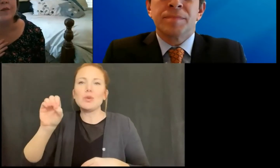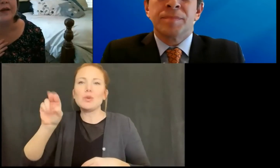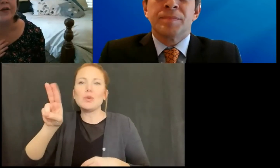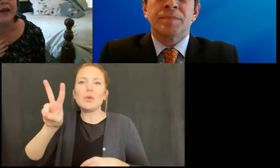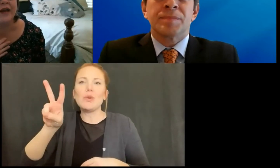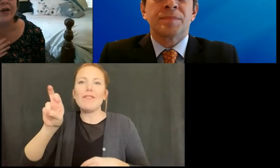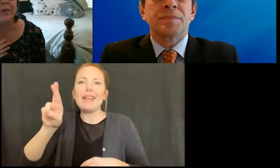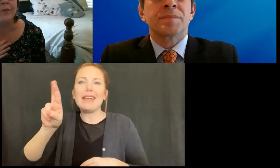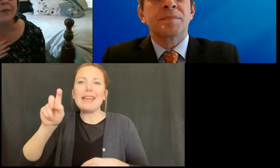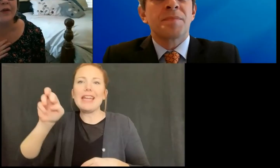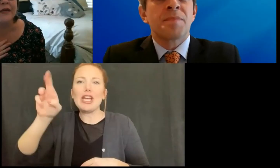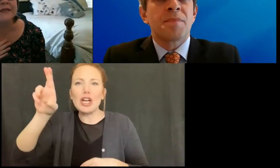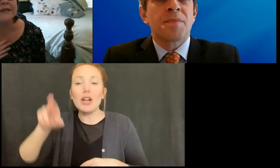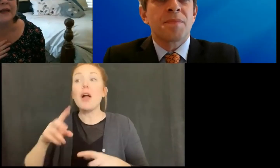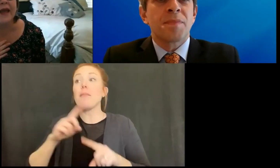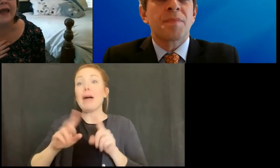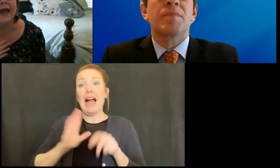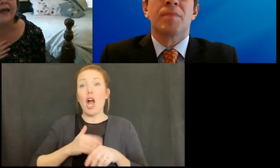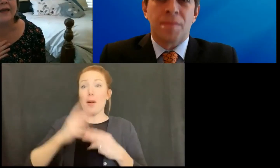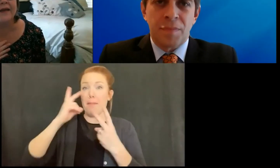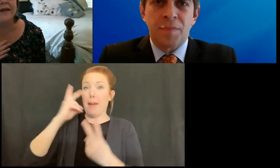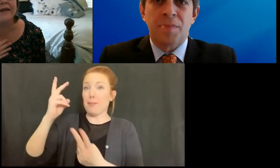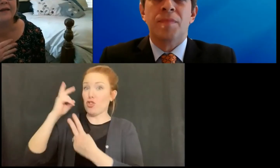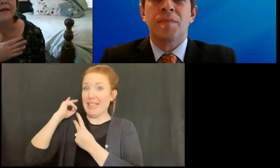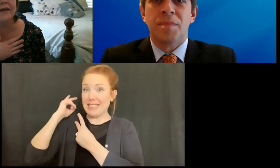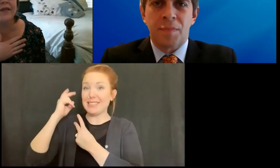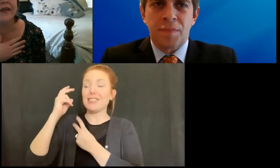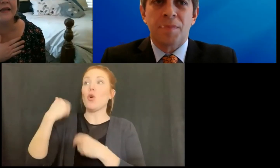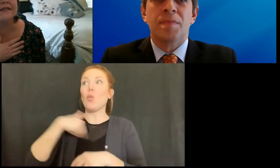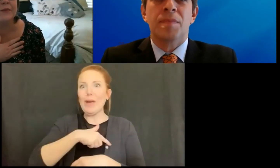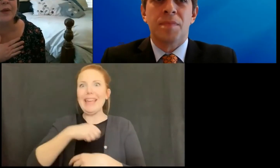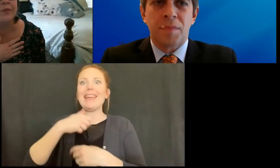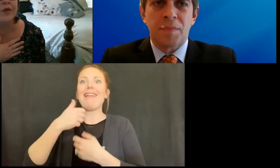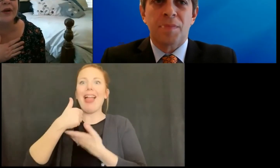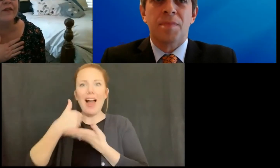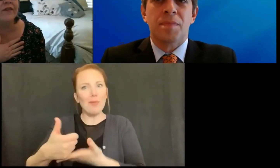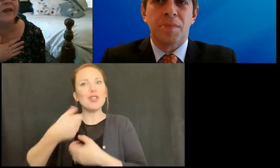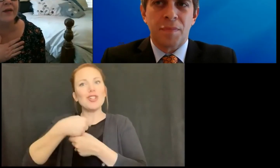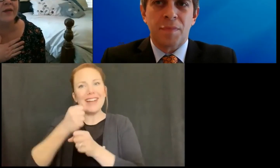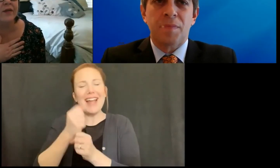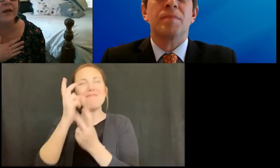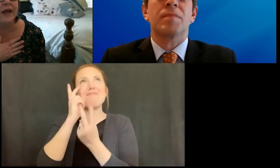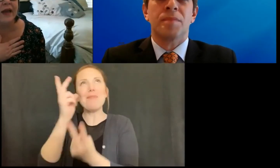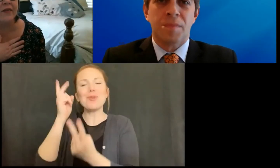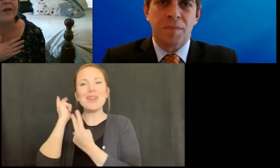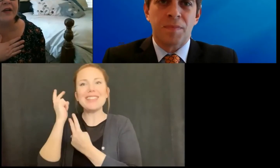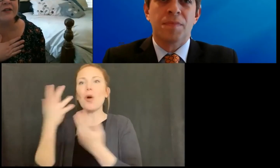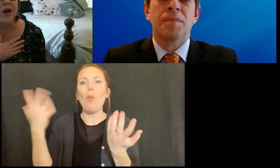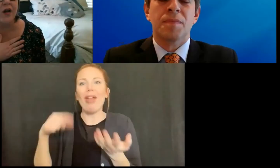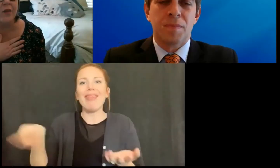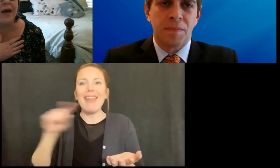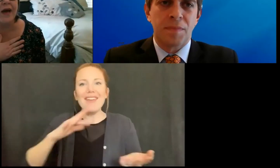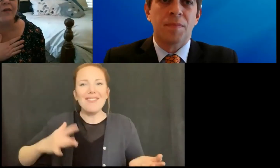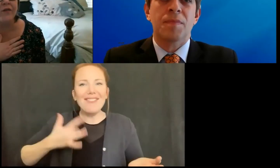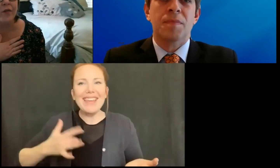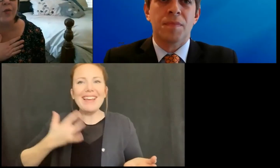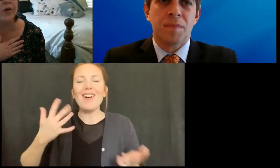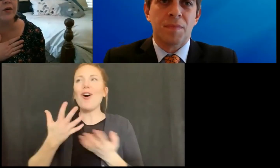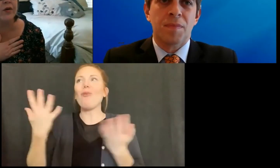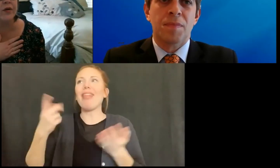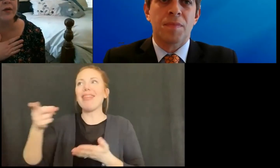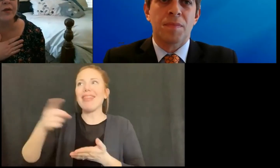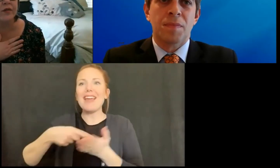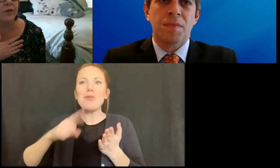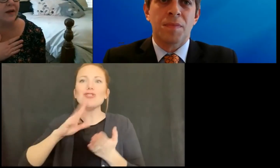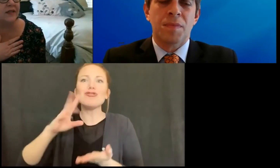things that we create are the memories and things that people are going to feel and they're going to talk about